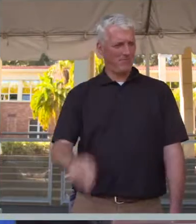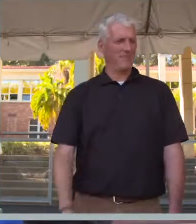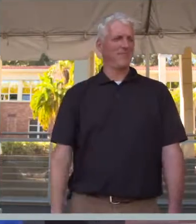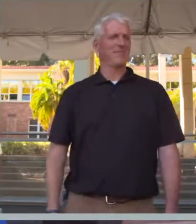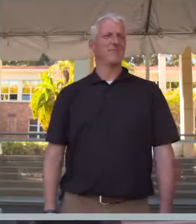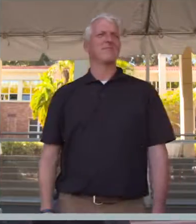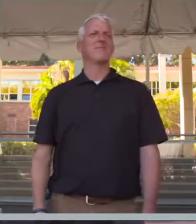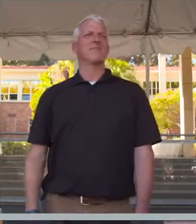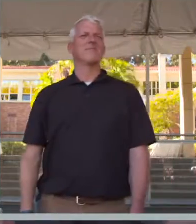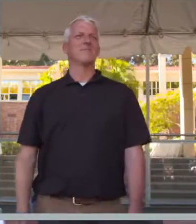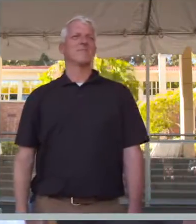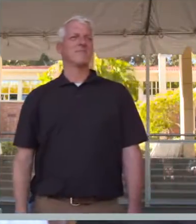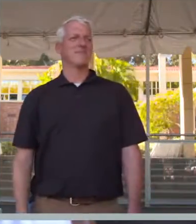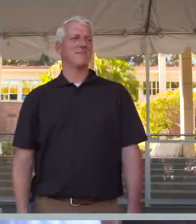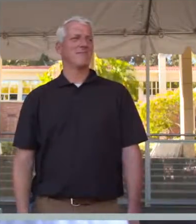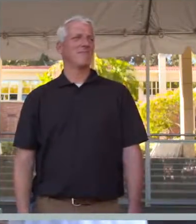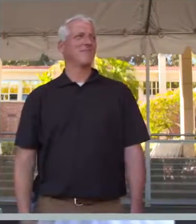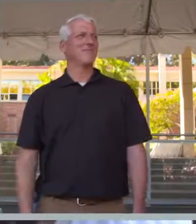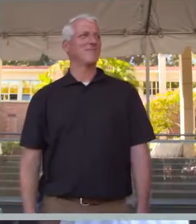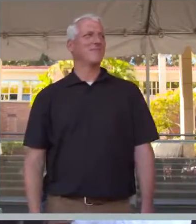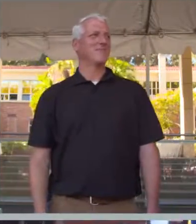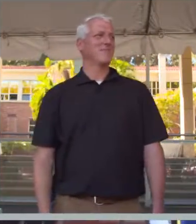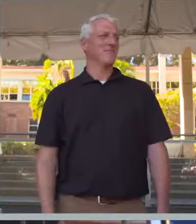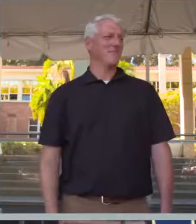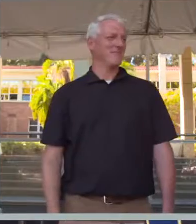Alan Richard de la Torre.